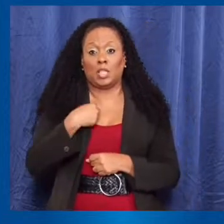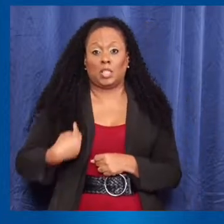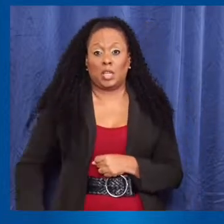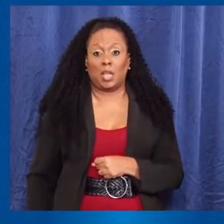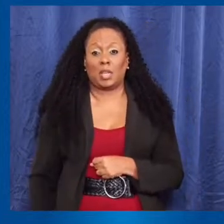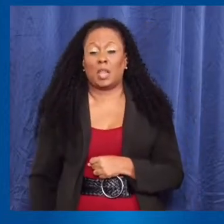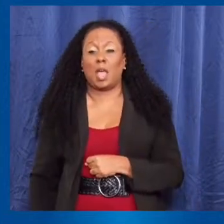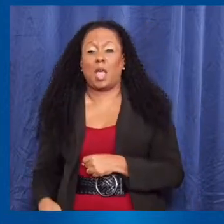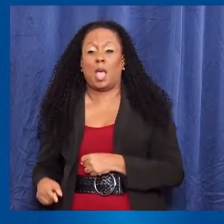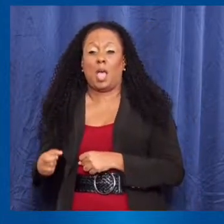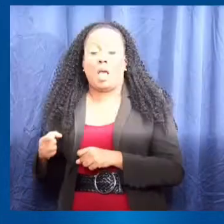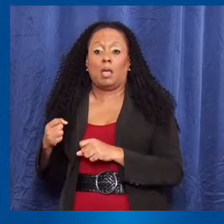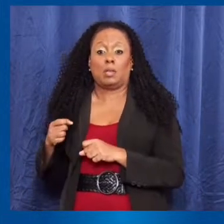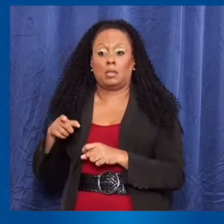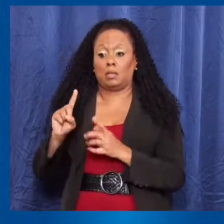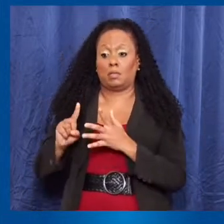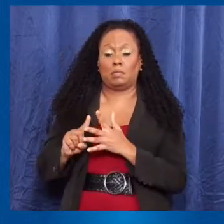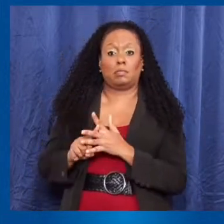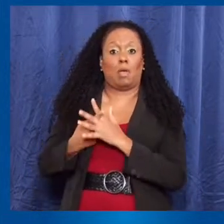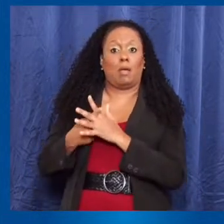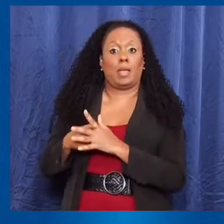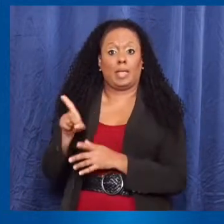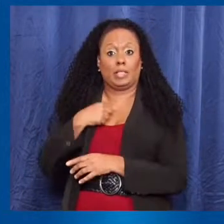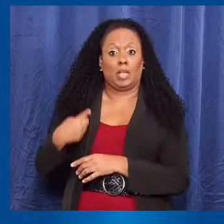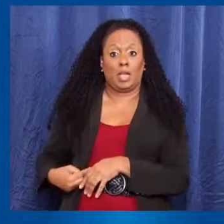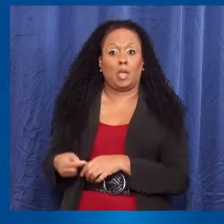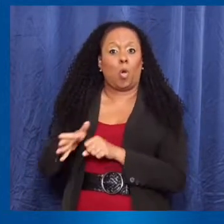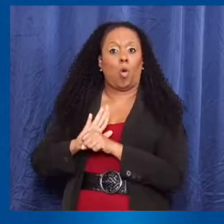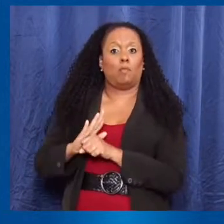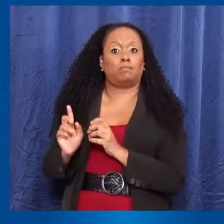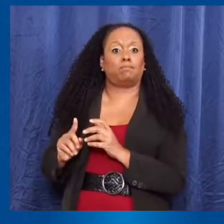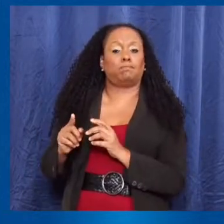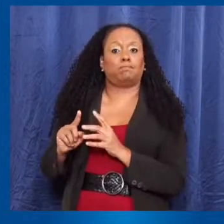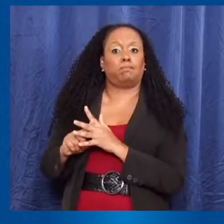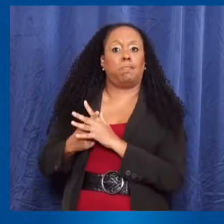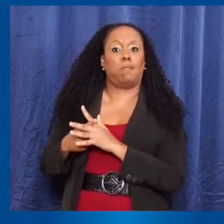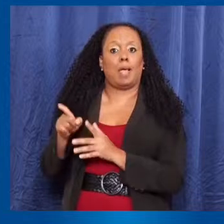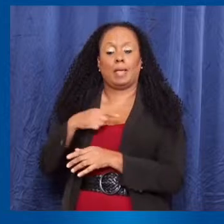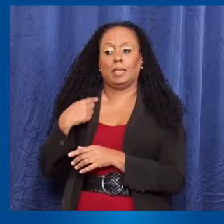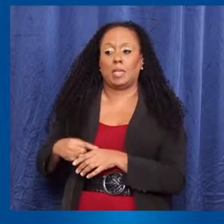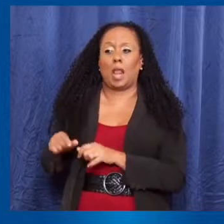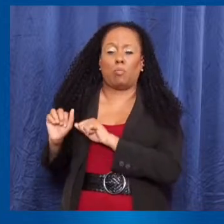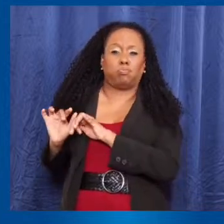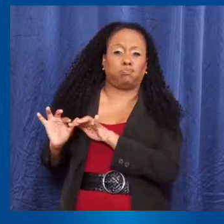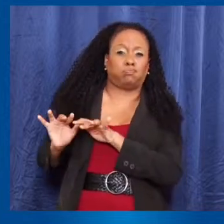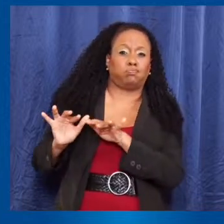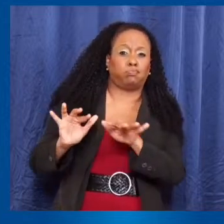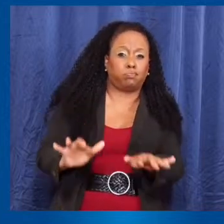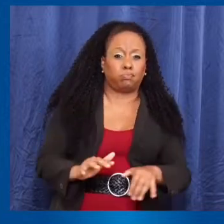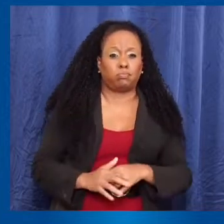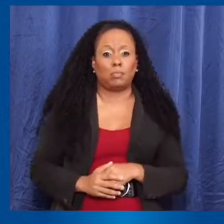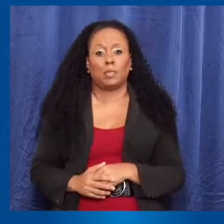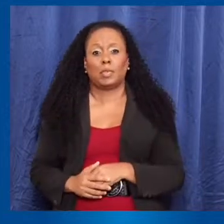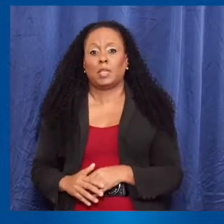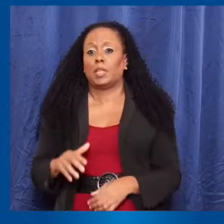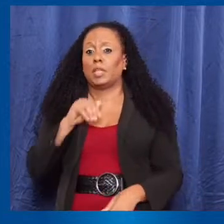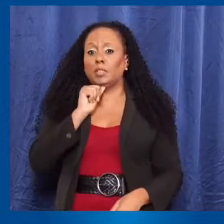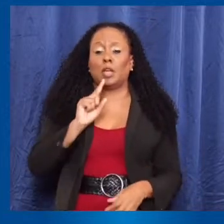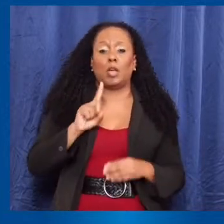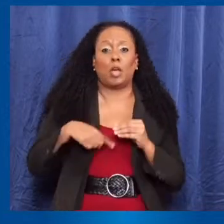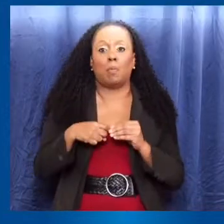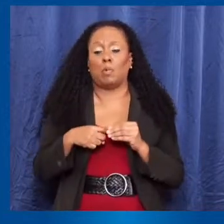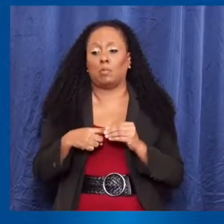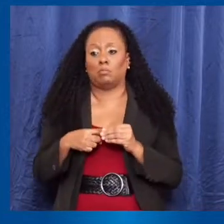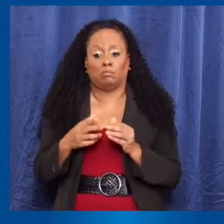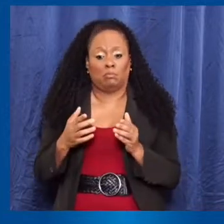of everybody, of everybody. There's no rich, there's not poor. There's not big, there's not small countries. This is